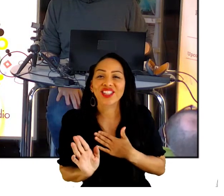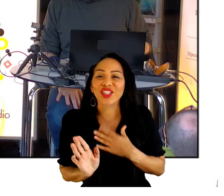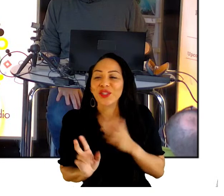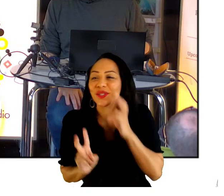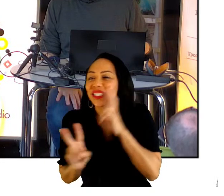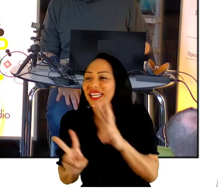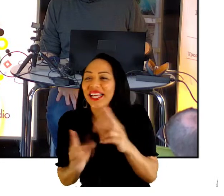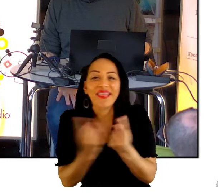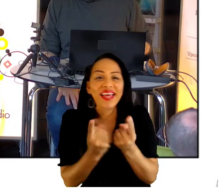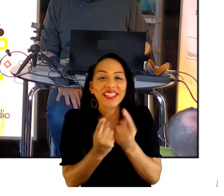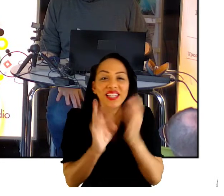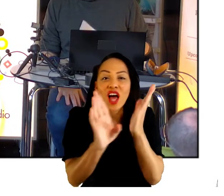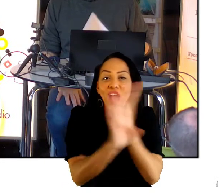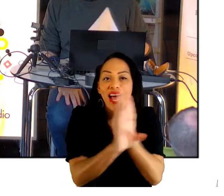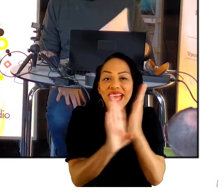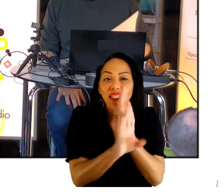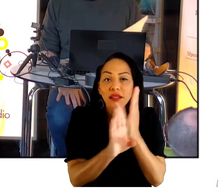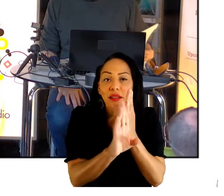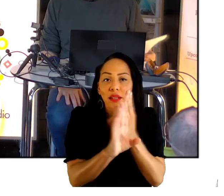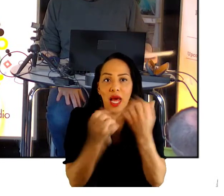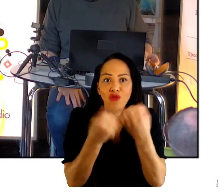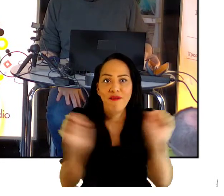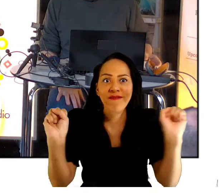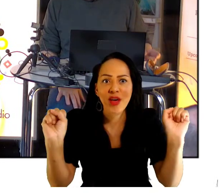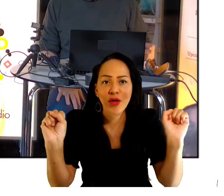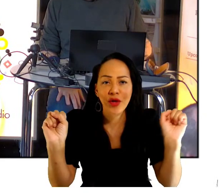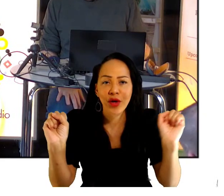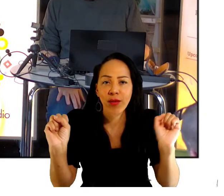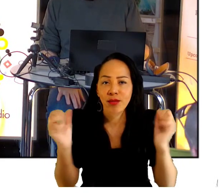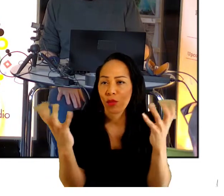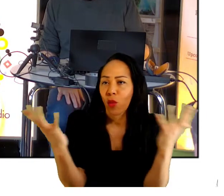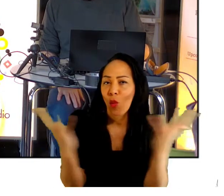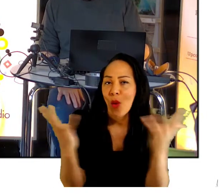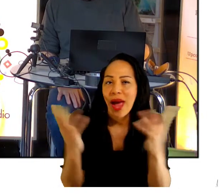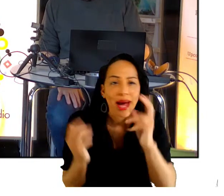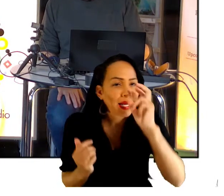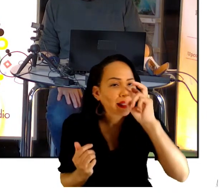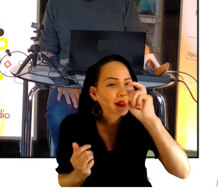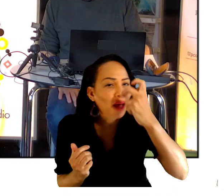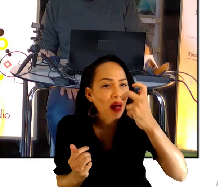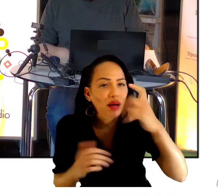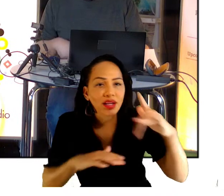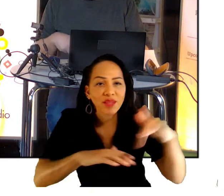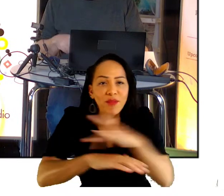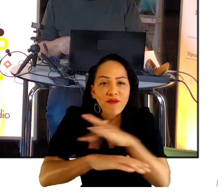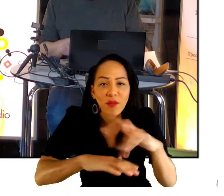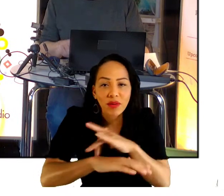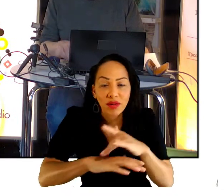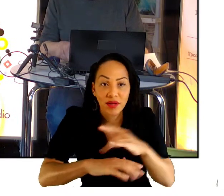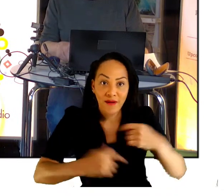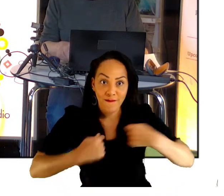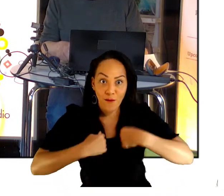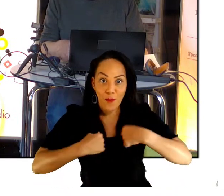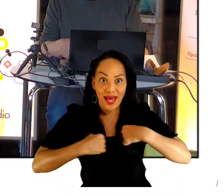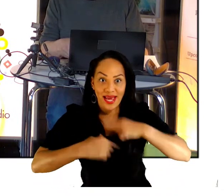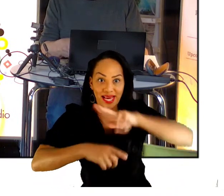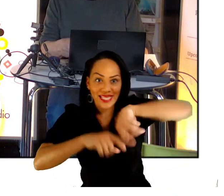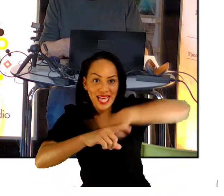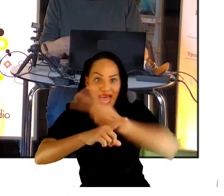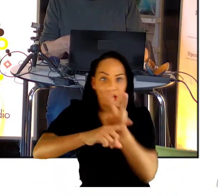particularly in a circus performance, where in the process of training as an acrobat, the goal of this is to create this mythical